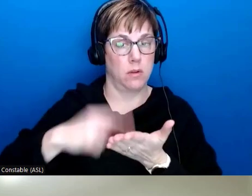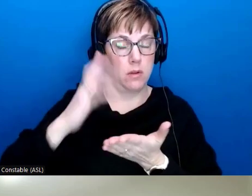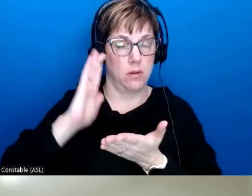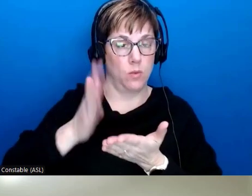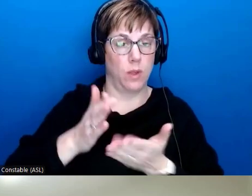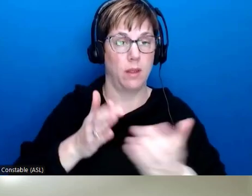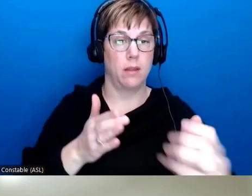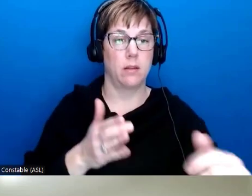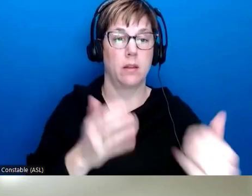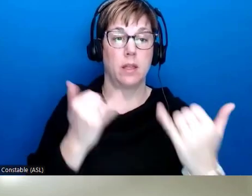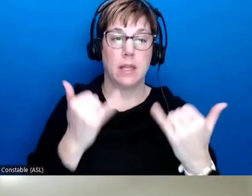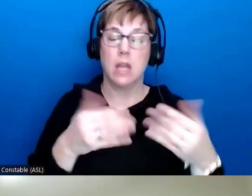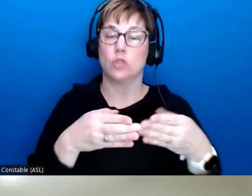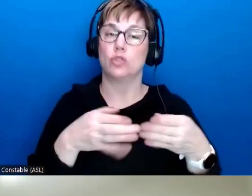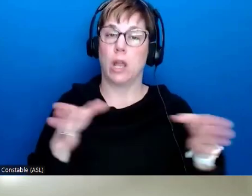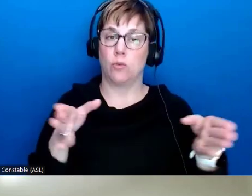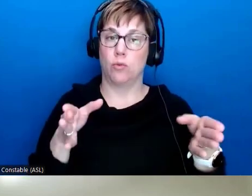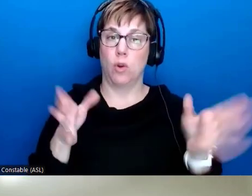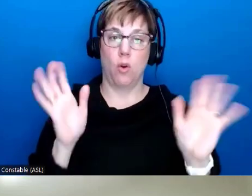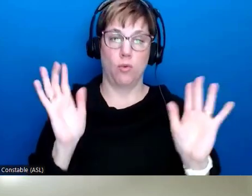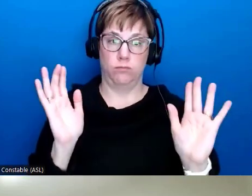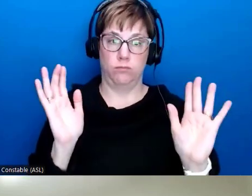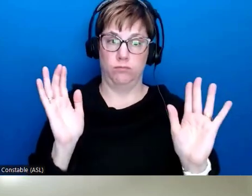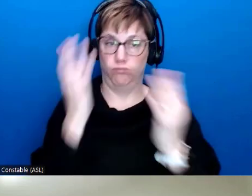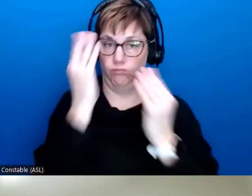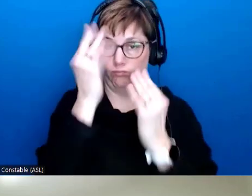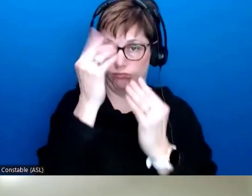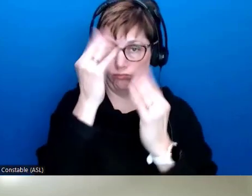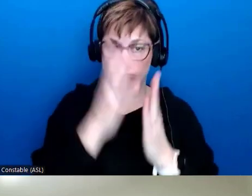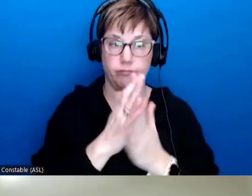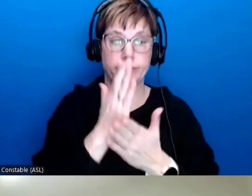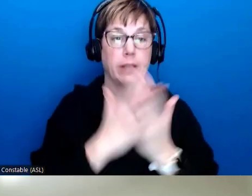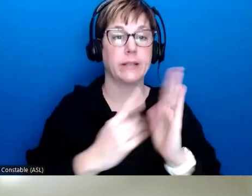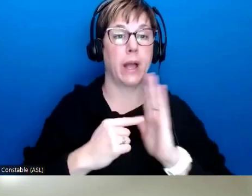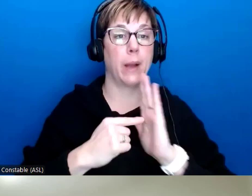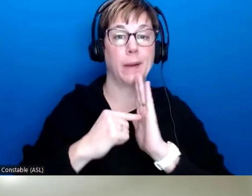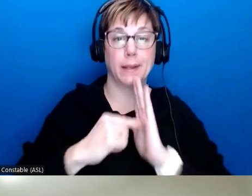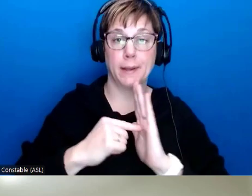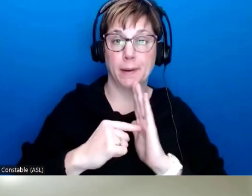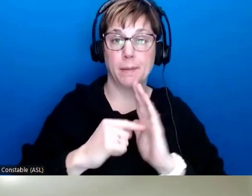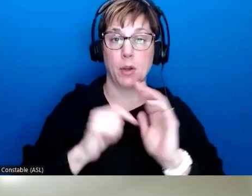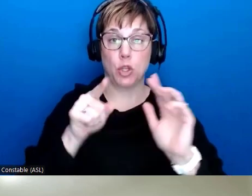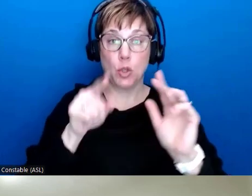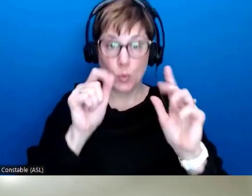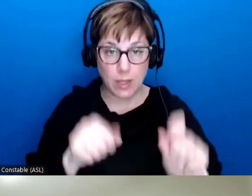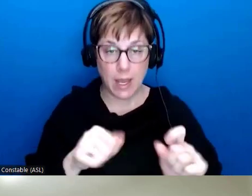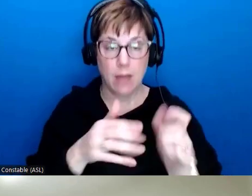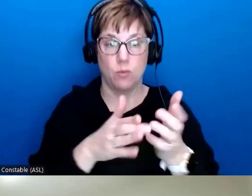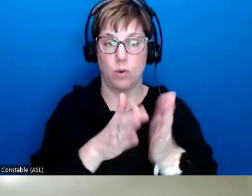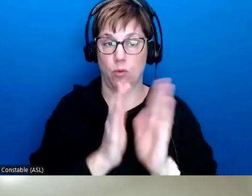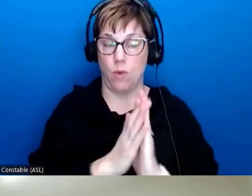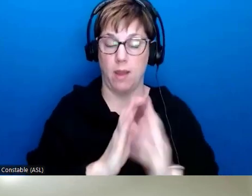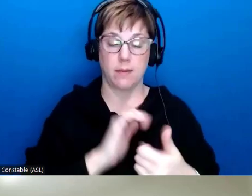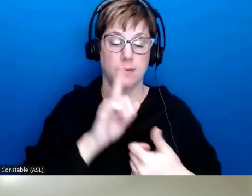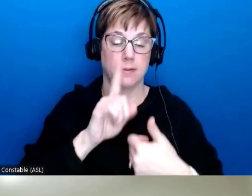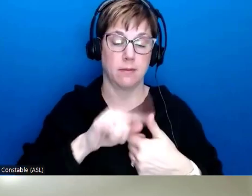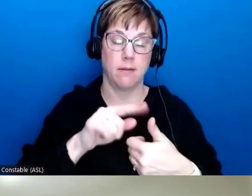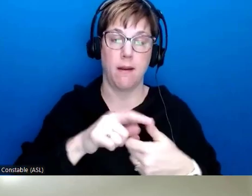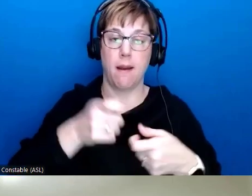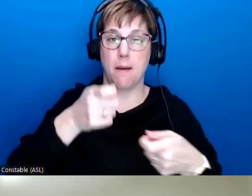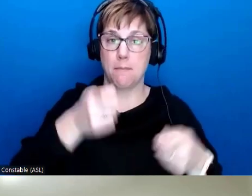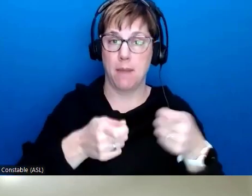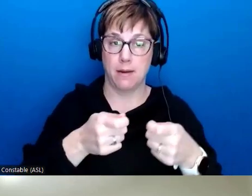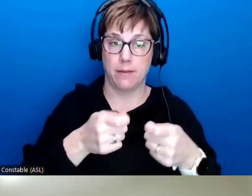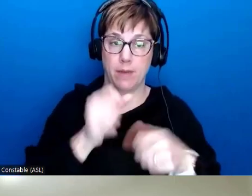this is from a general overview perspective, some examples that employees can request. And the first one is a modified work